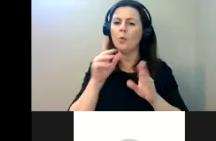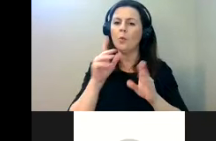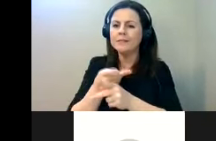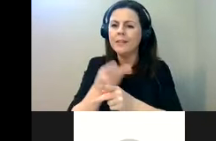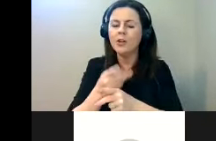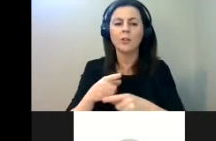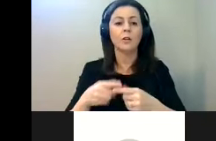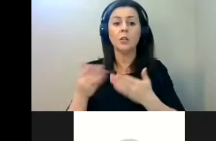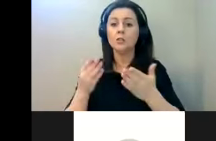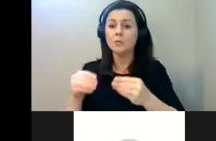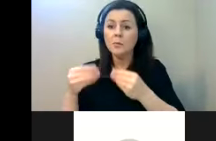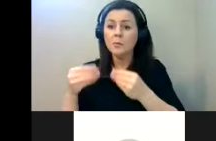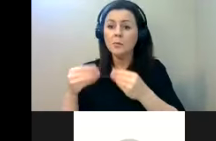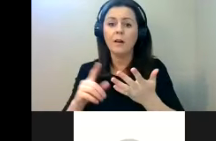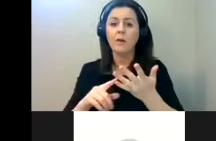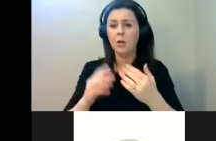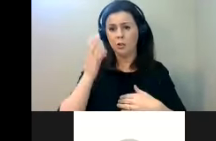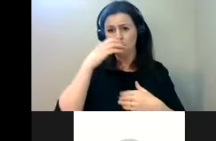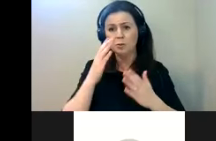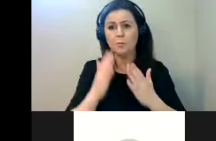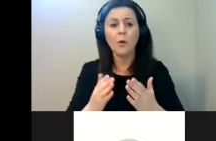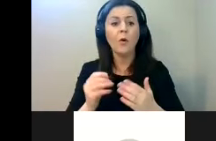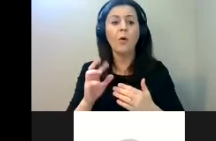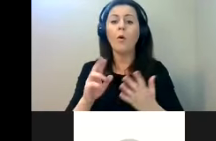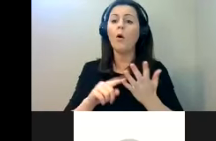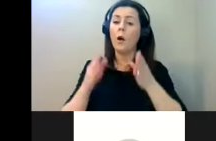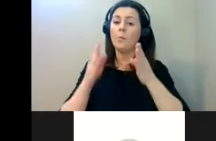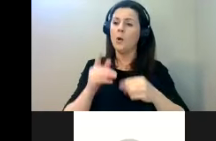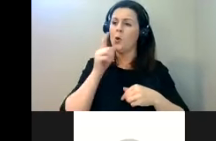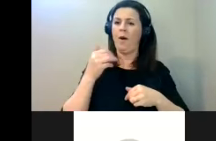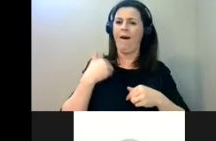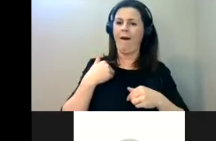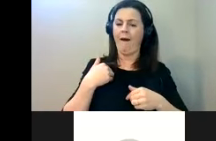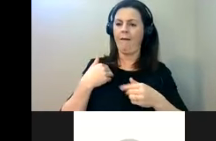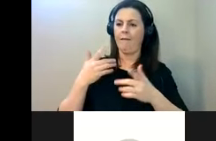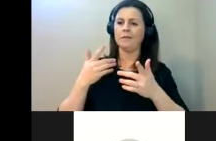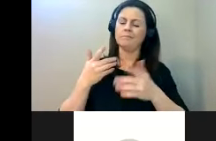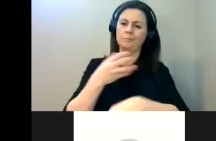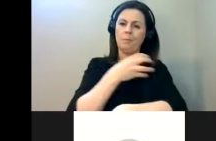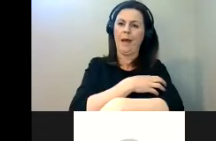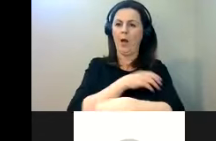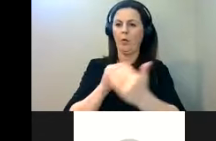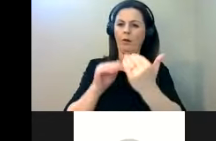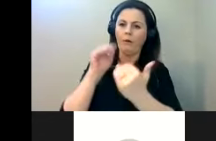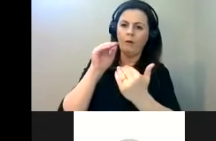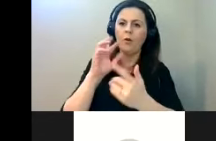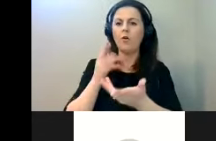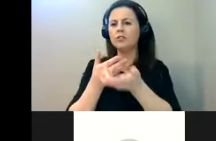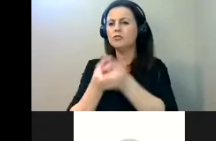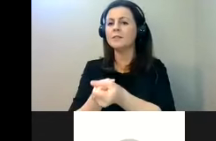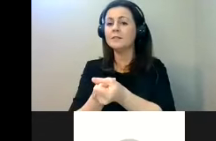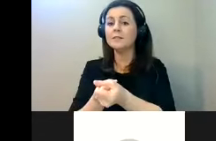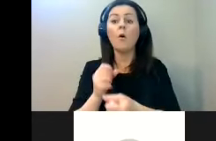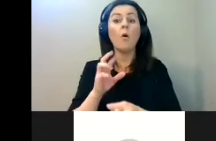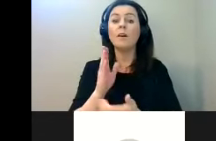a stranger, or another person in a position of power or trust. And some perpetrators are